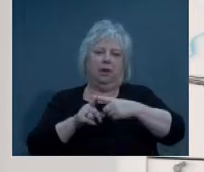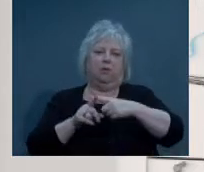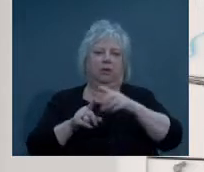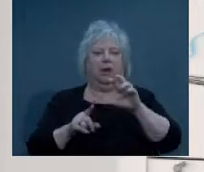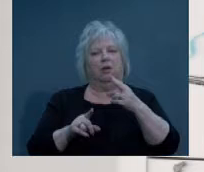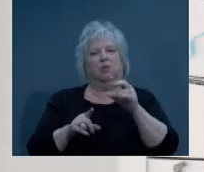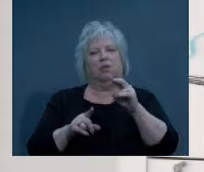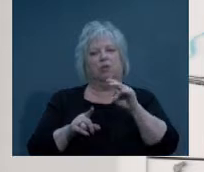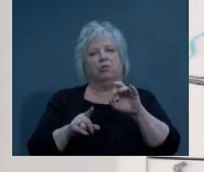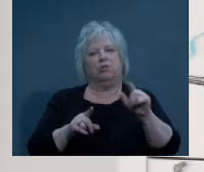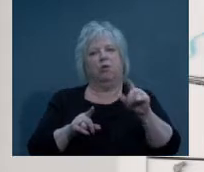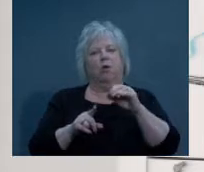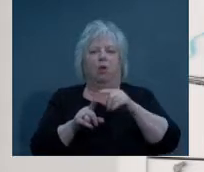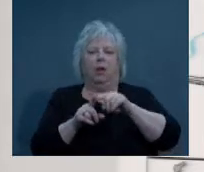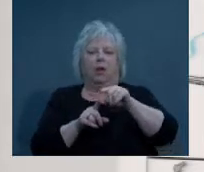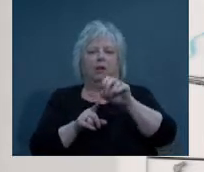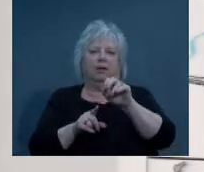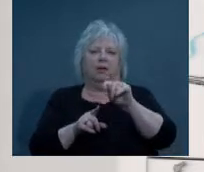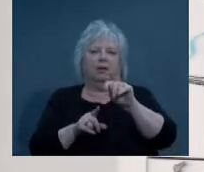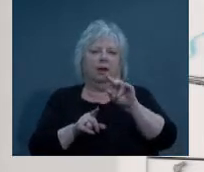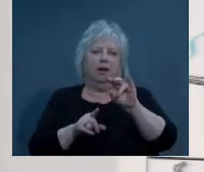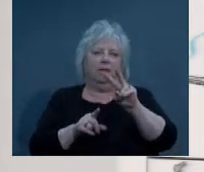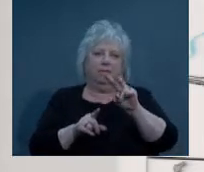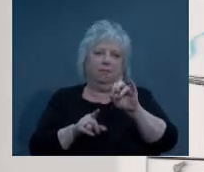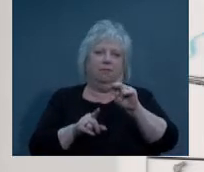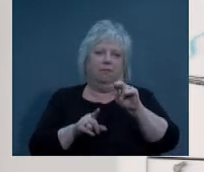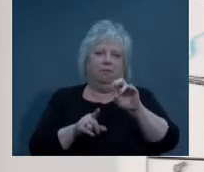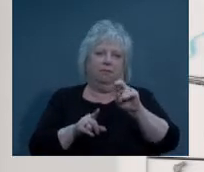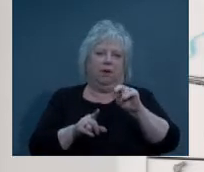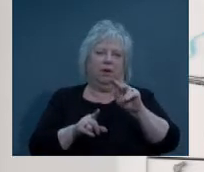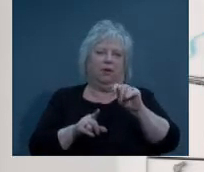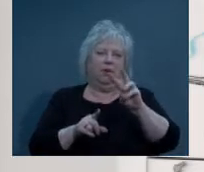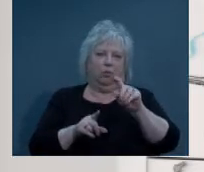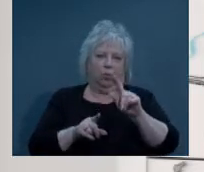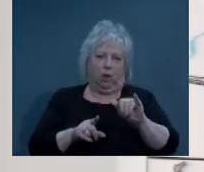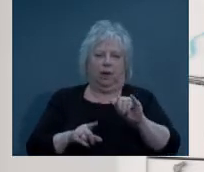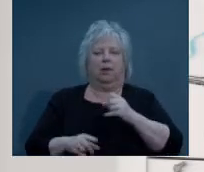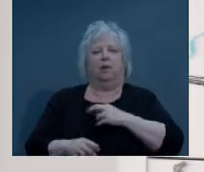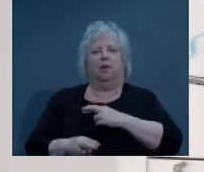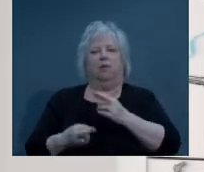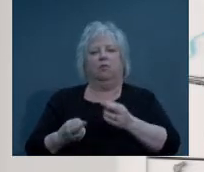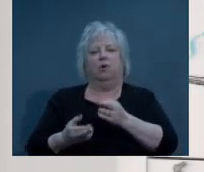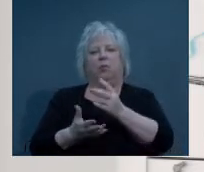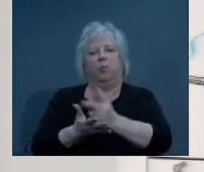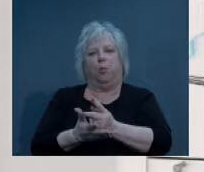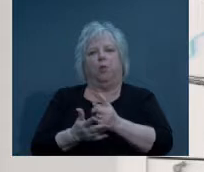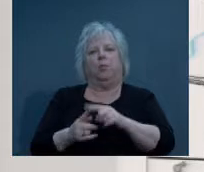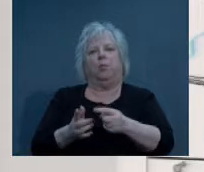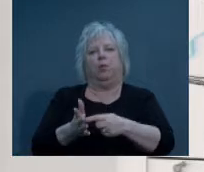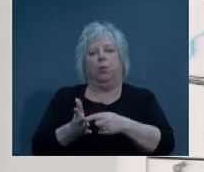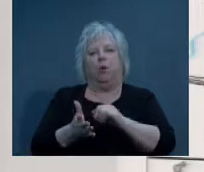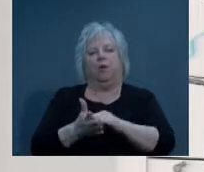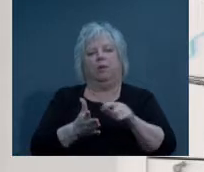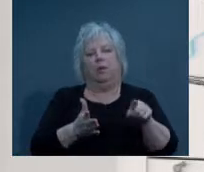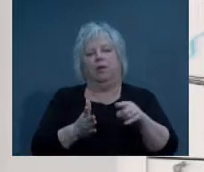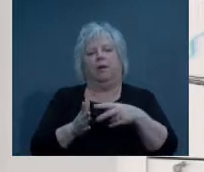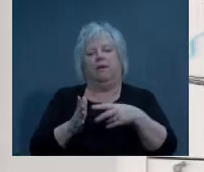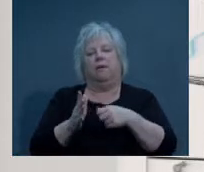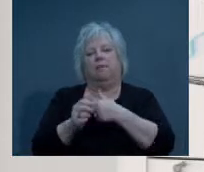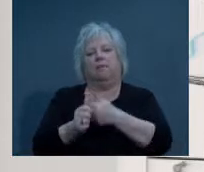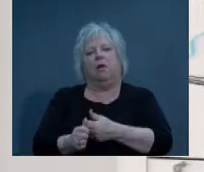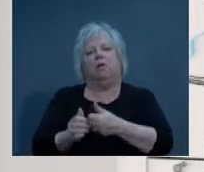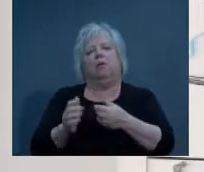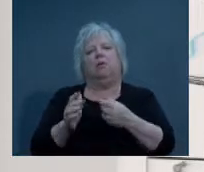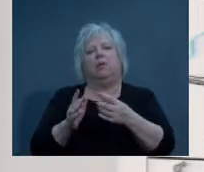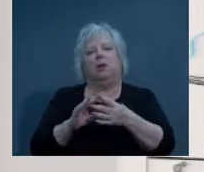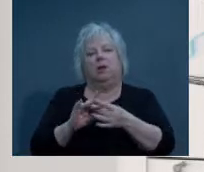Chenal Parkway and St. Vincent Way. Staff recommends approval of the PCD subject to compliance with the comments and conditions outlined